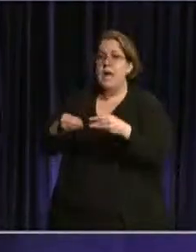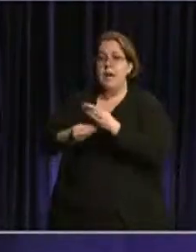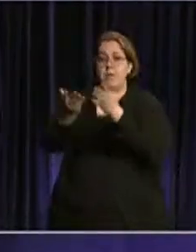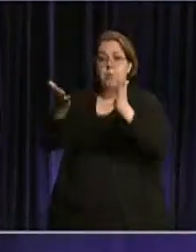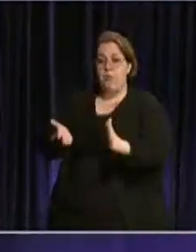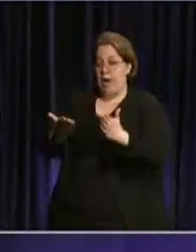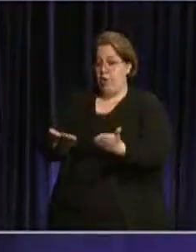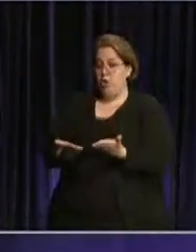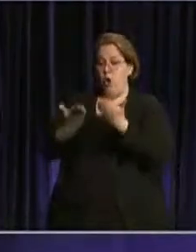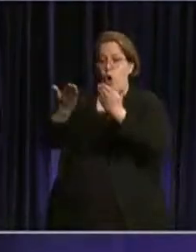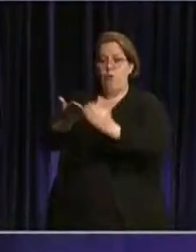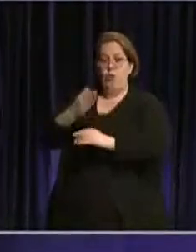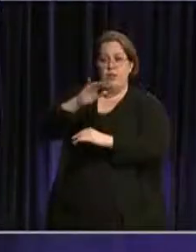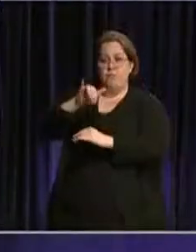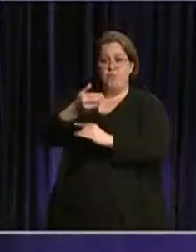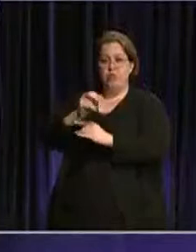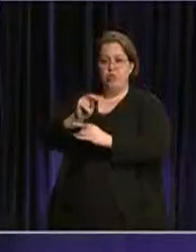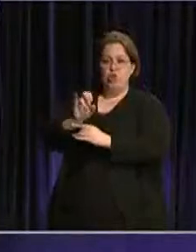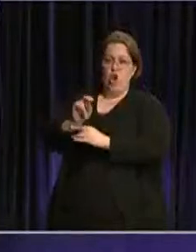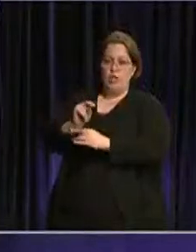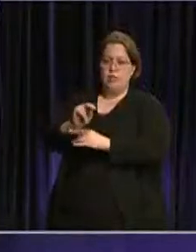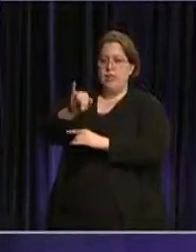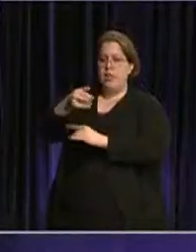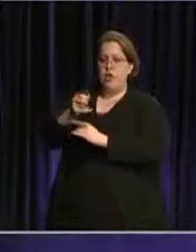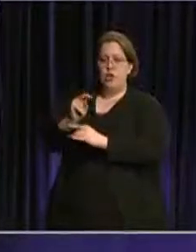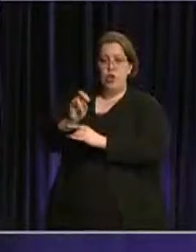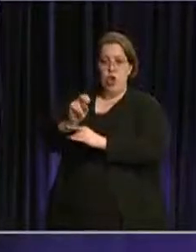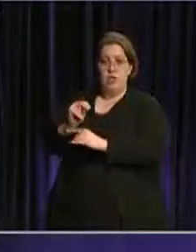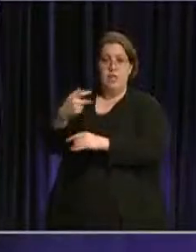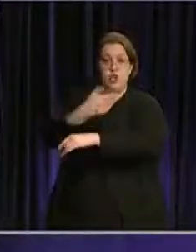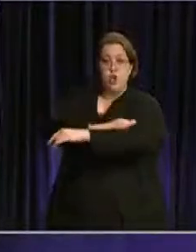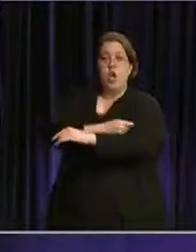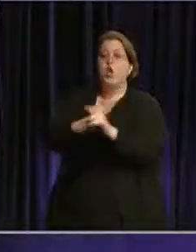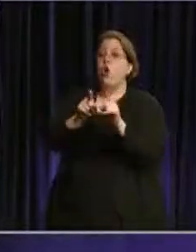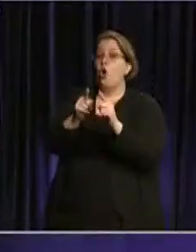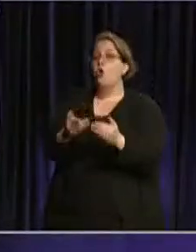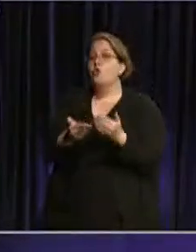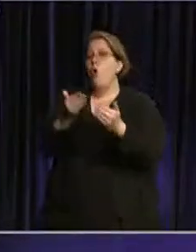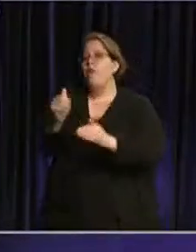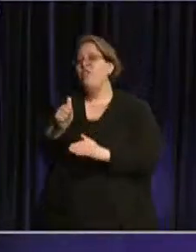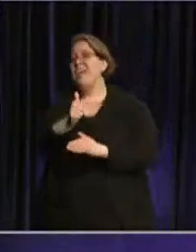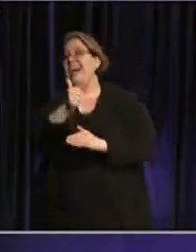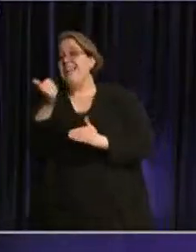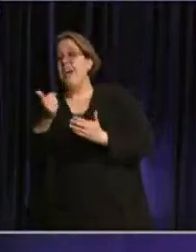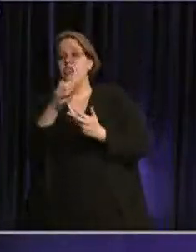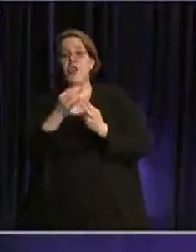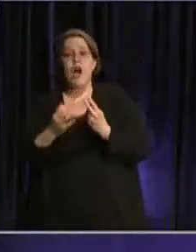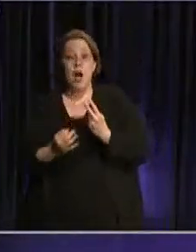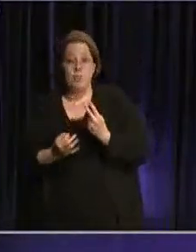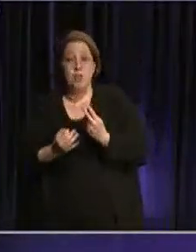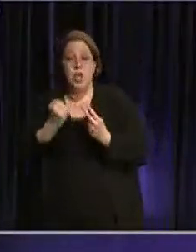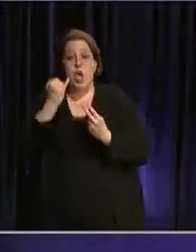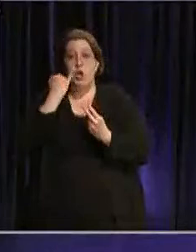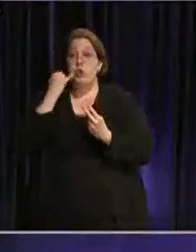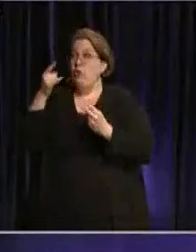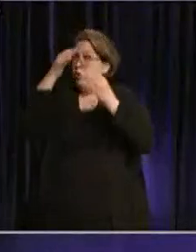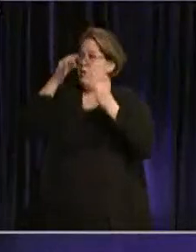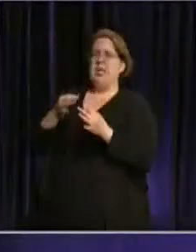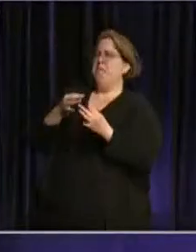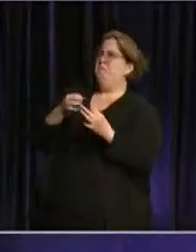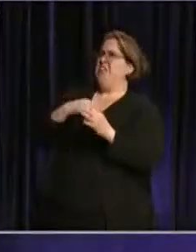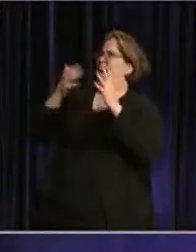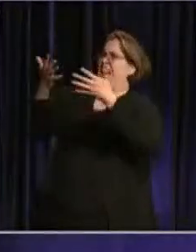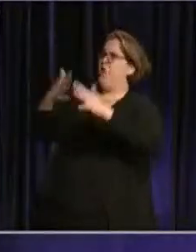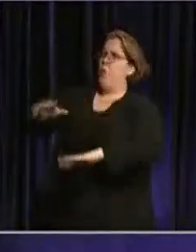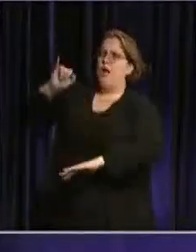are offering the Johnson & Johnson vaccine are also offering an alternative vaccine. So if you do not want the Johnson